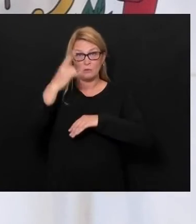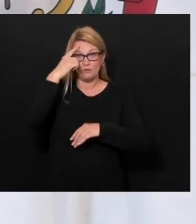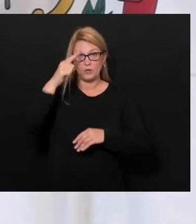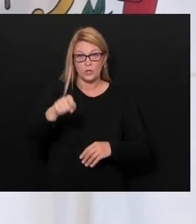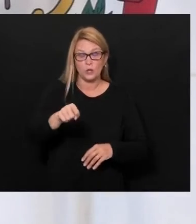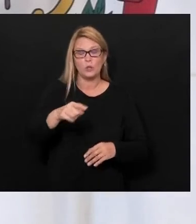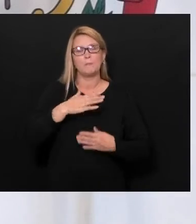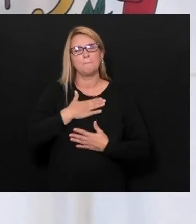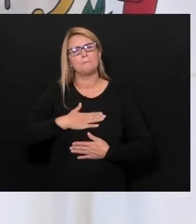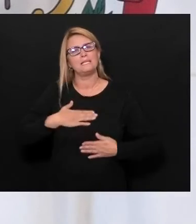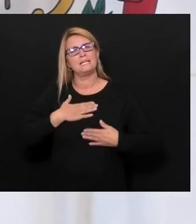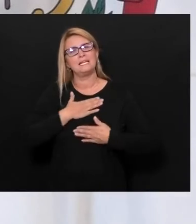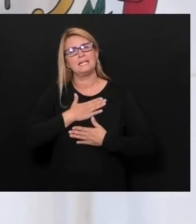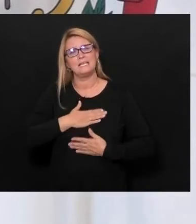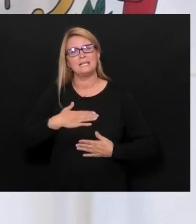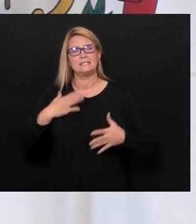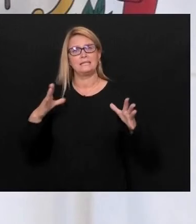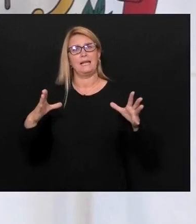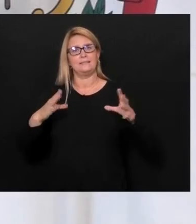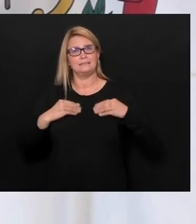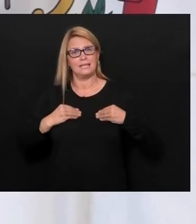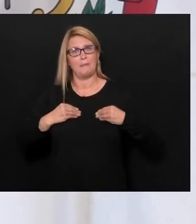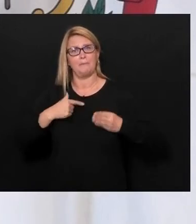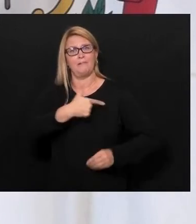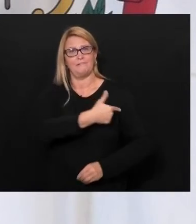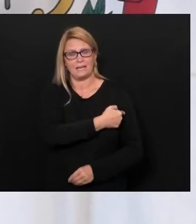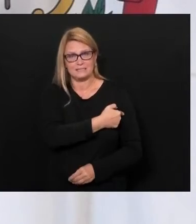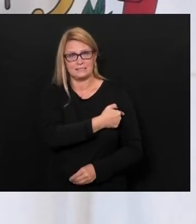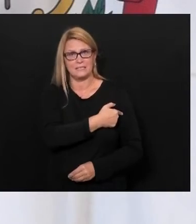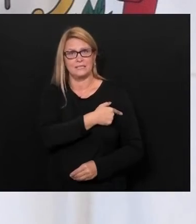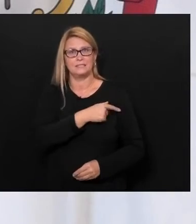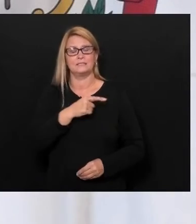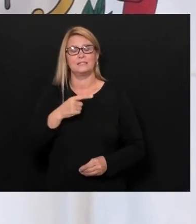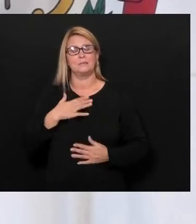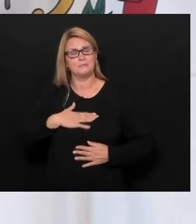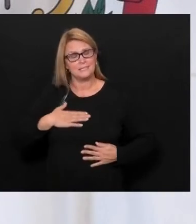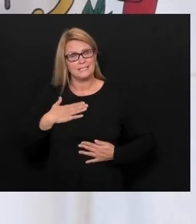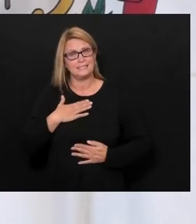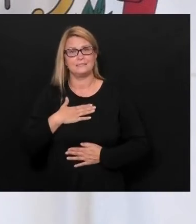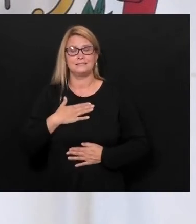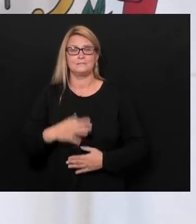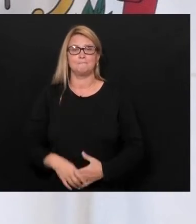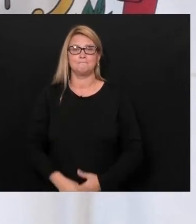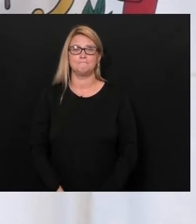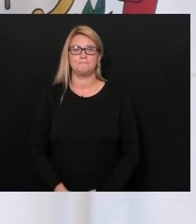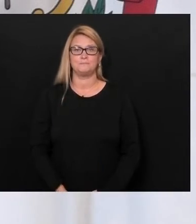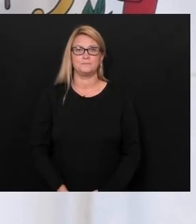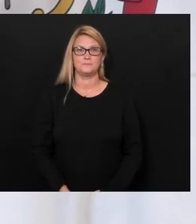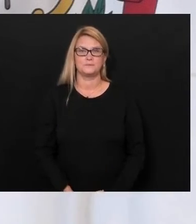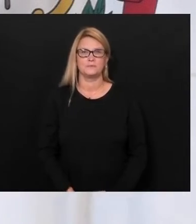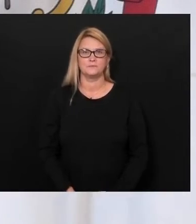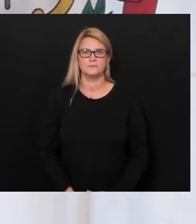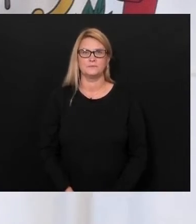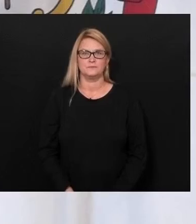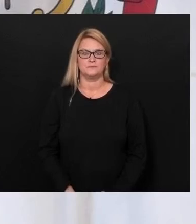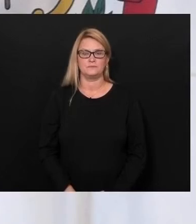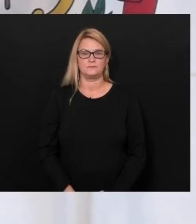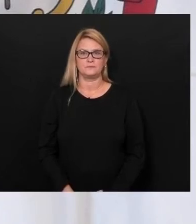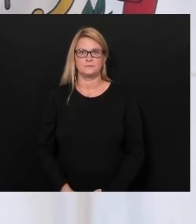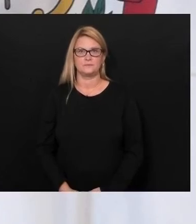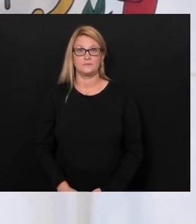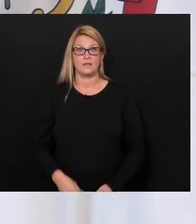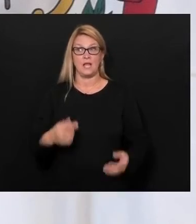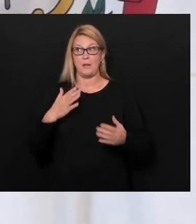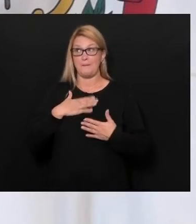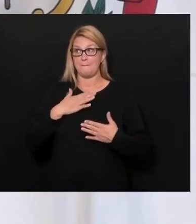please, all the people out there in the state of West Virginia get vaccinated. Now, I did it for a lot of